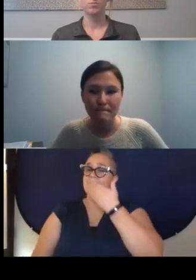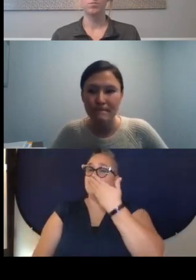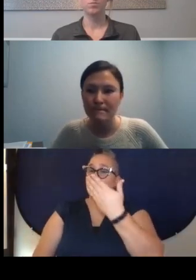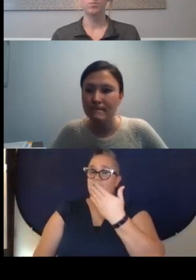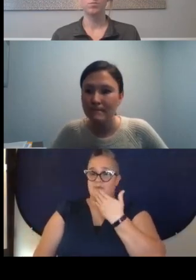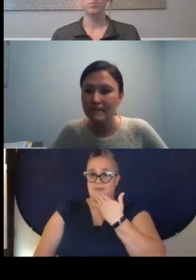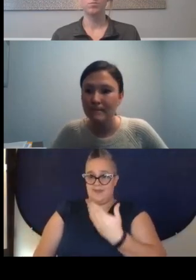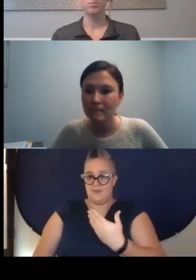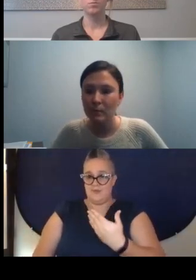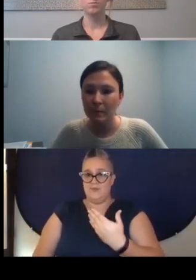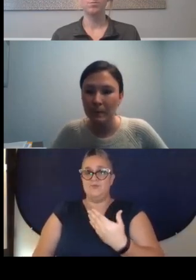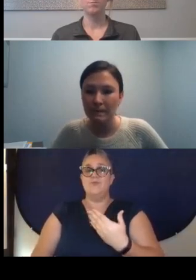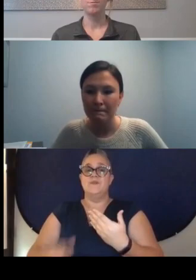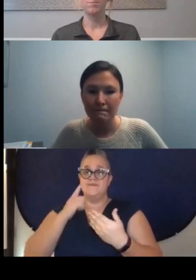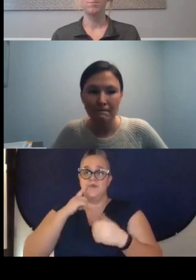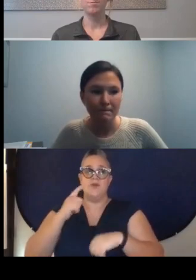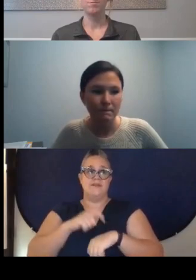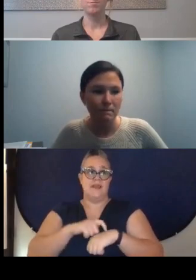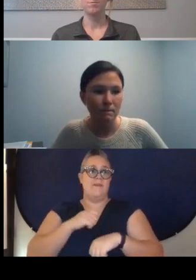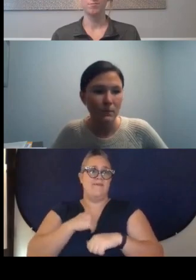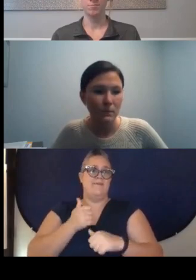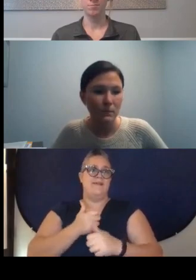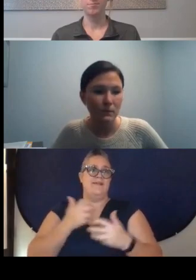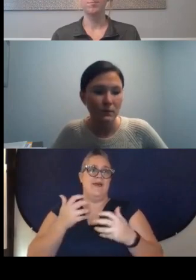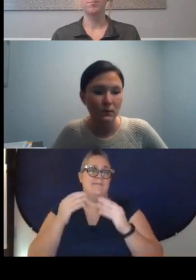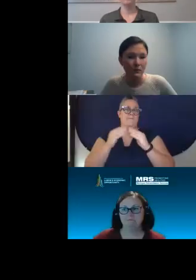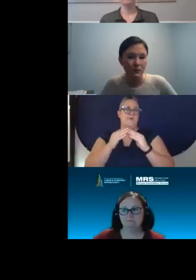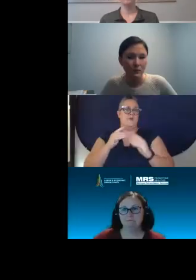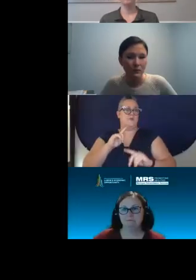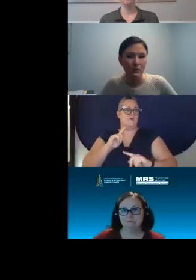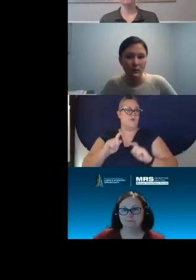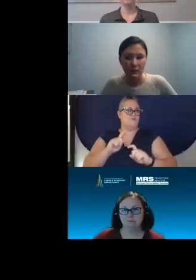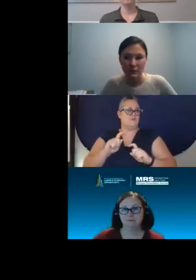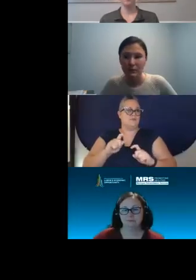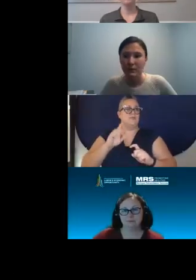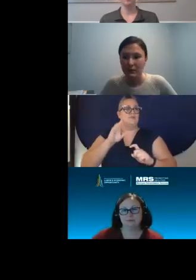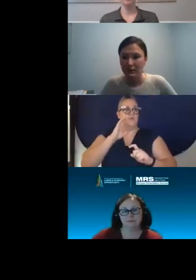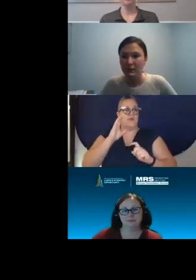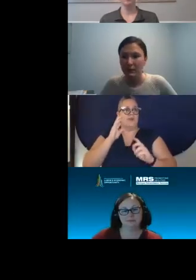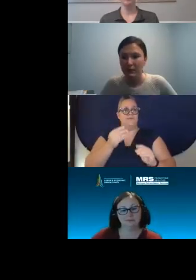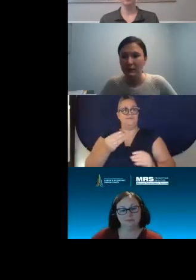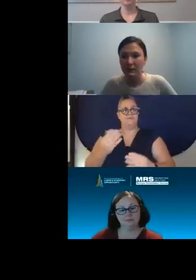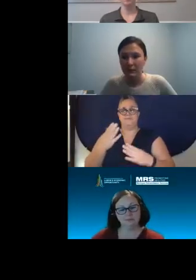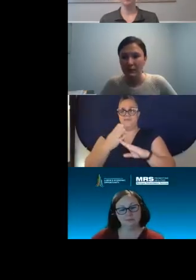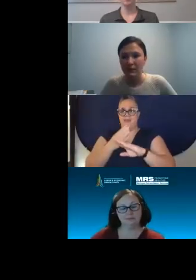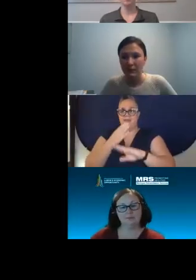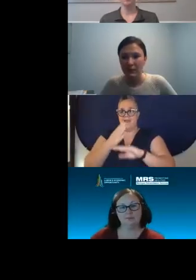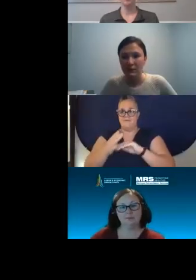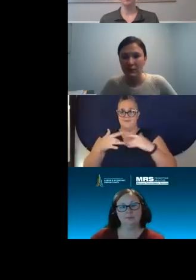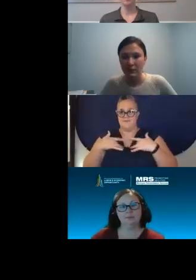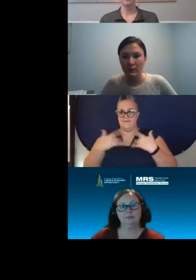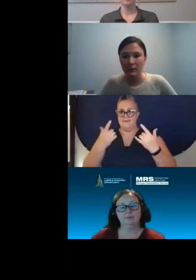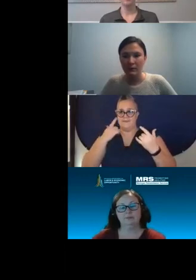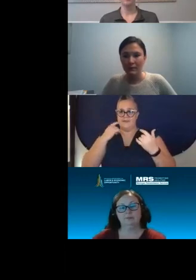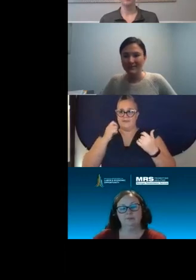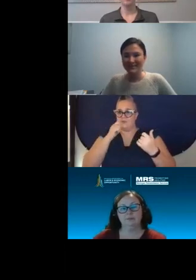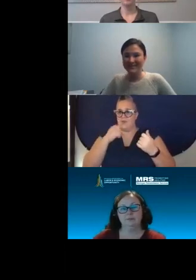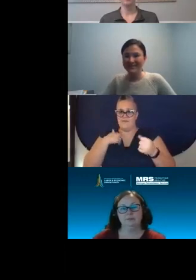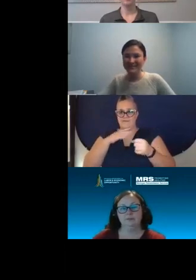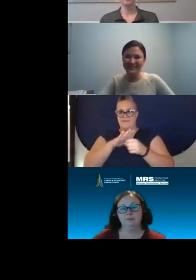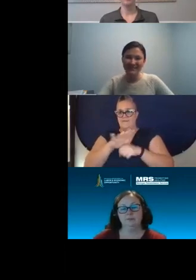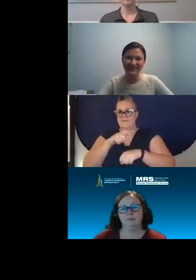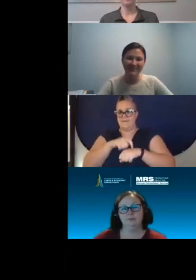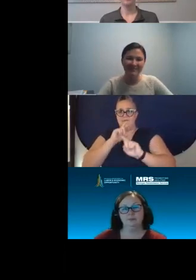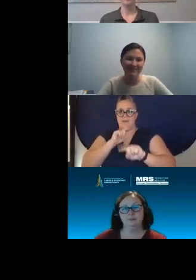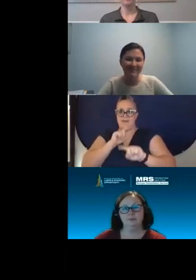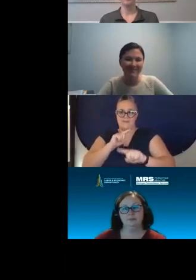then in the essence of time, we do have a lot more questions that we are going to bring to you after the event because we do not have enough time to answer all of them.